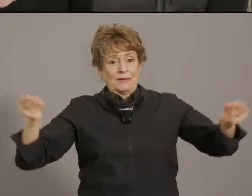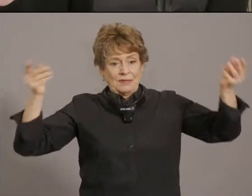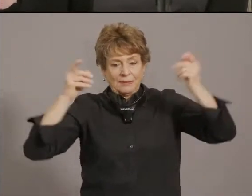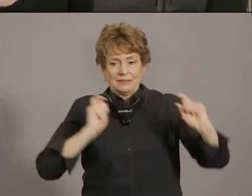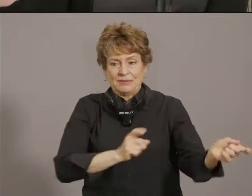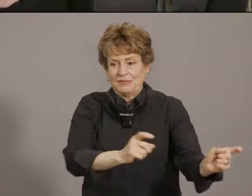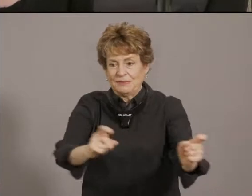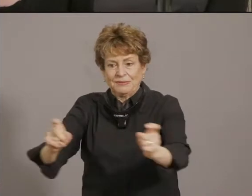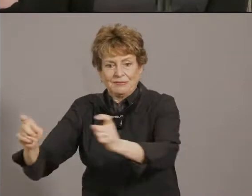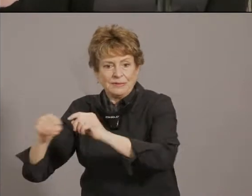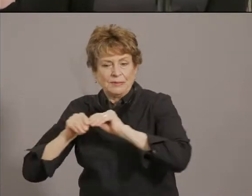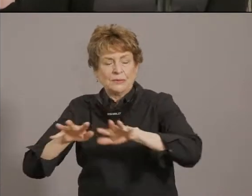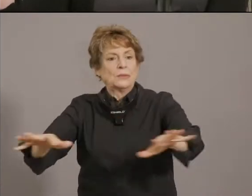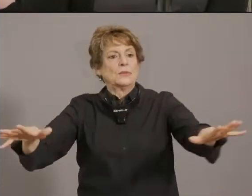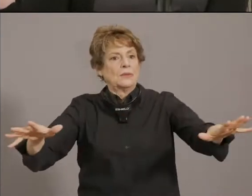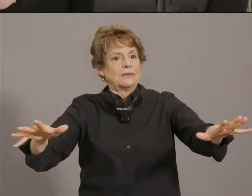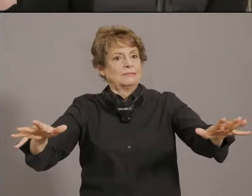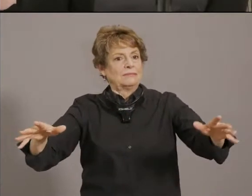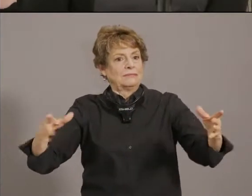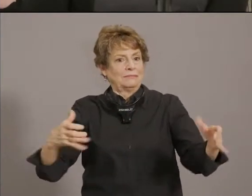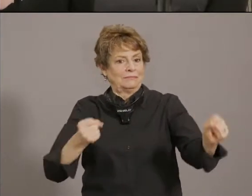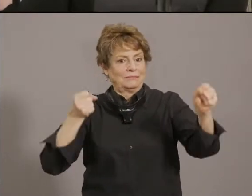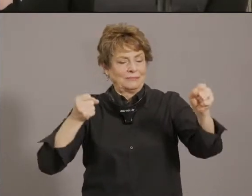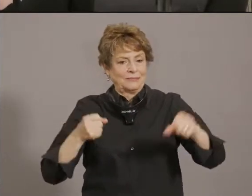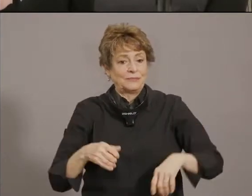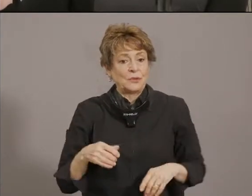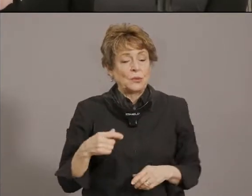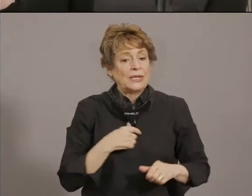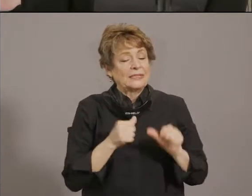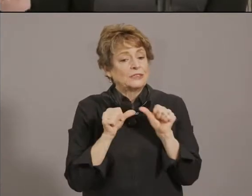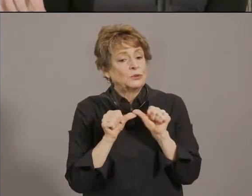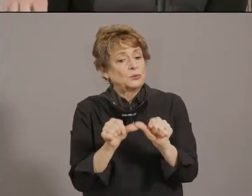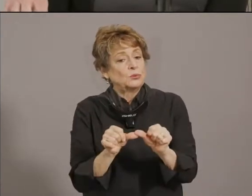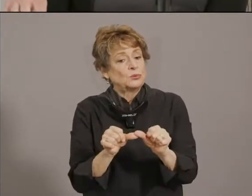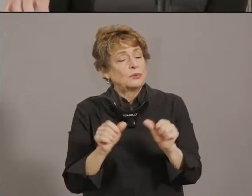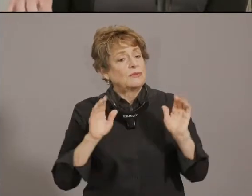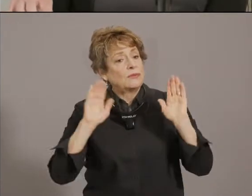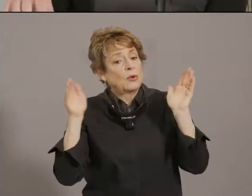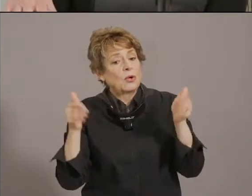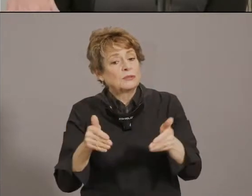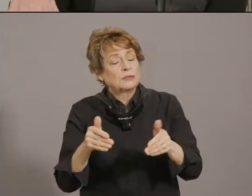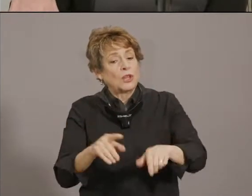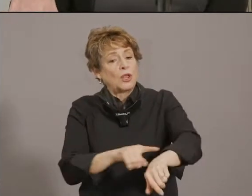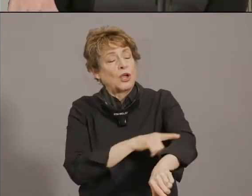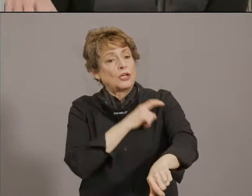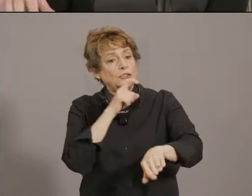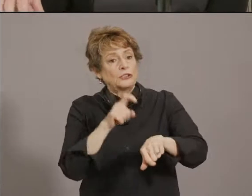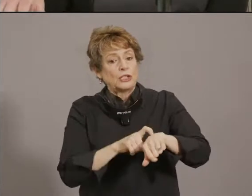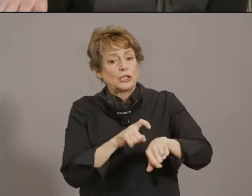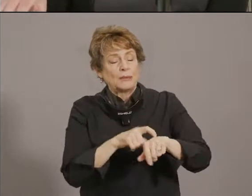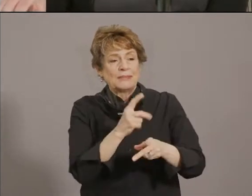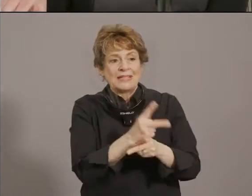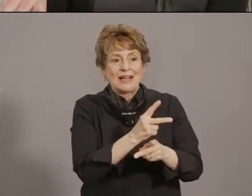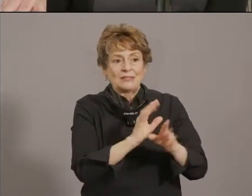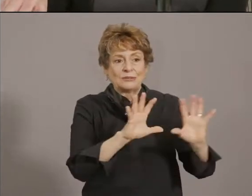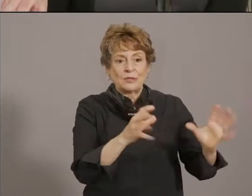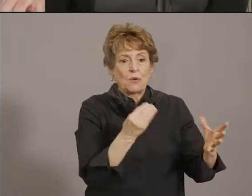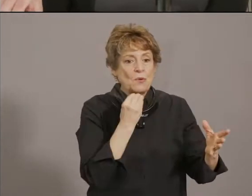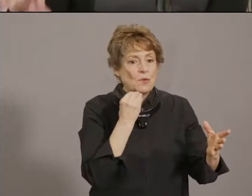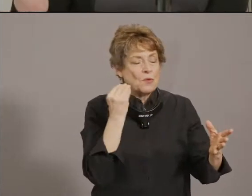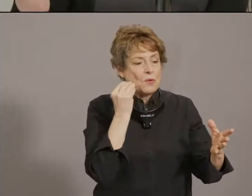we continue to work to get our long-term care facilities vaccinated because we know that that is a priority. And almost